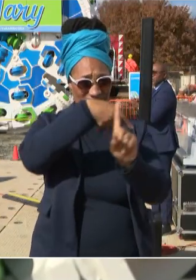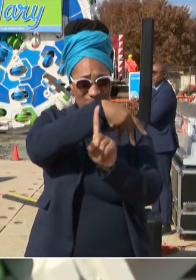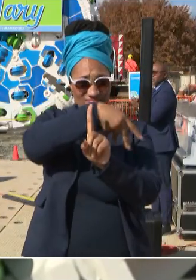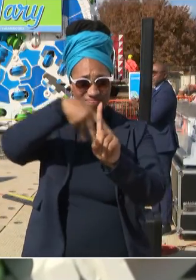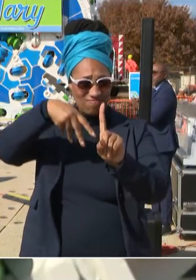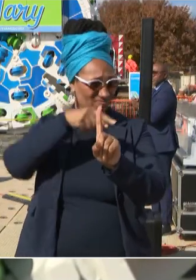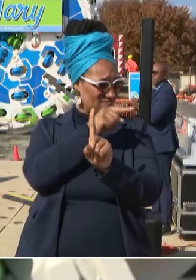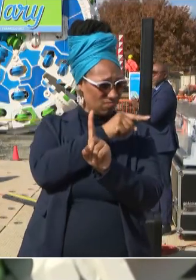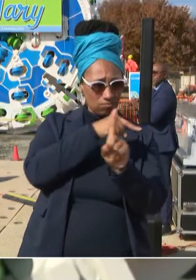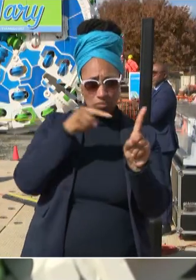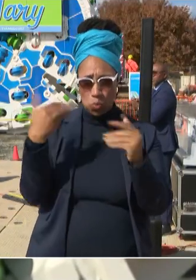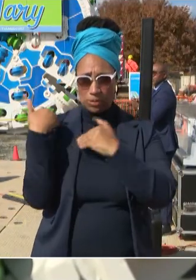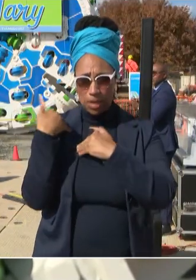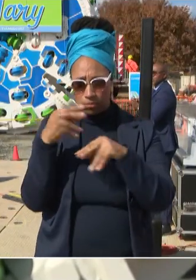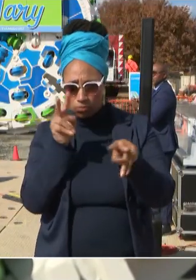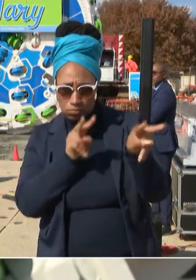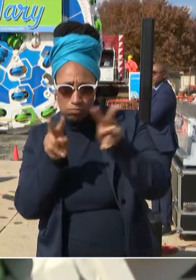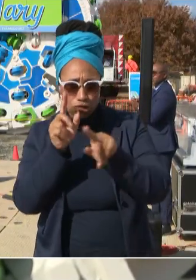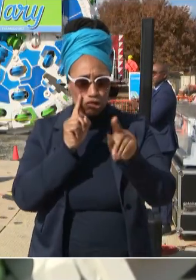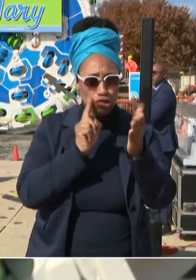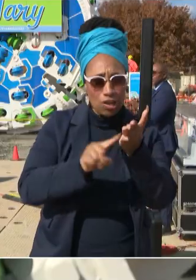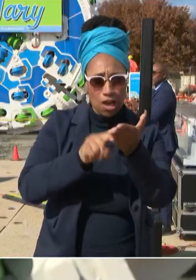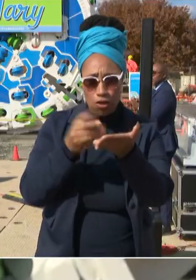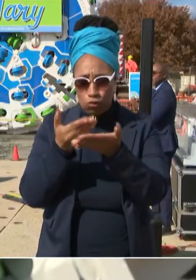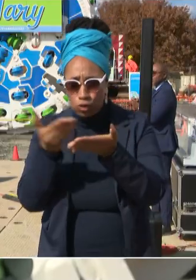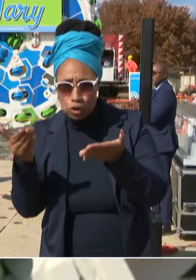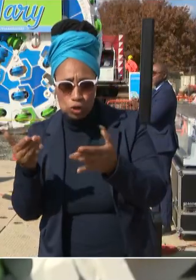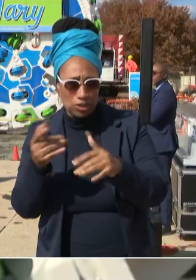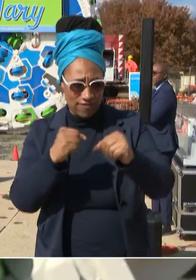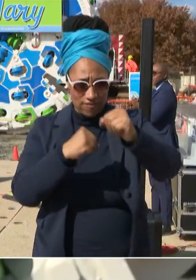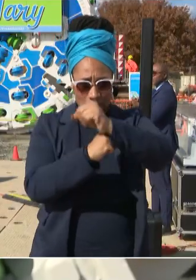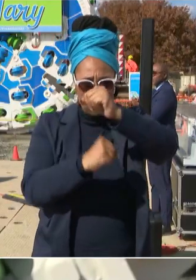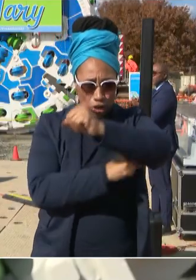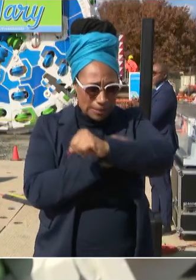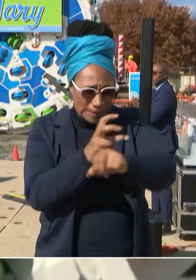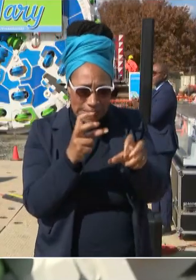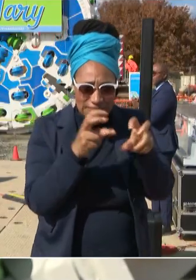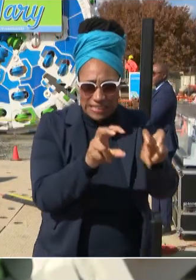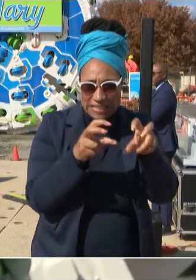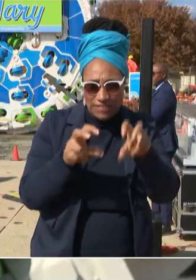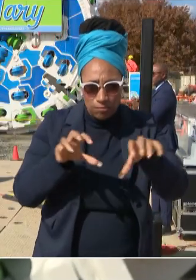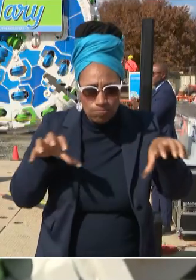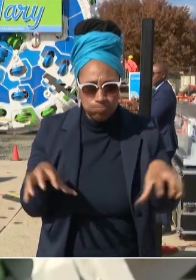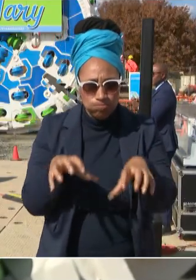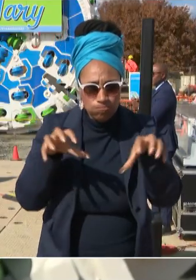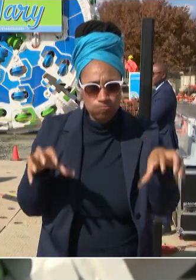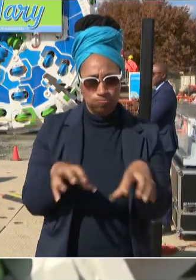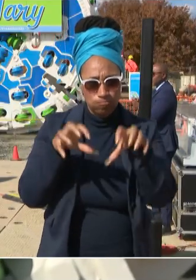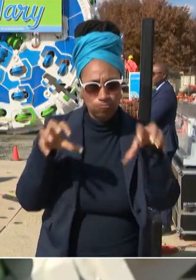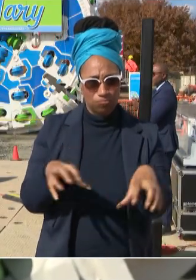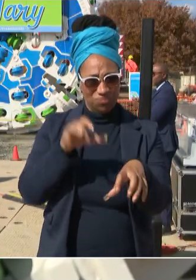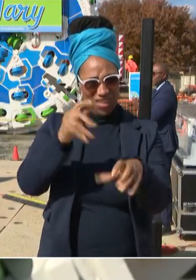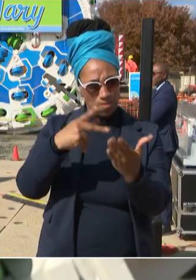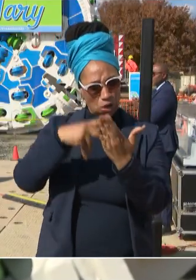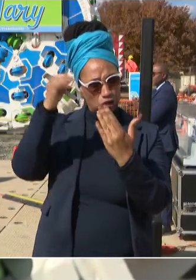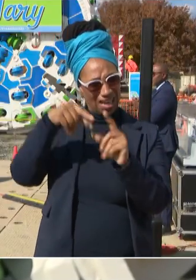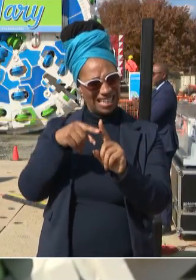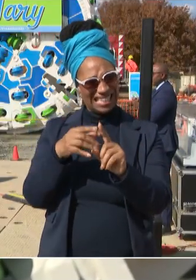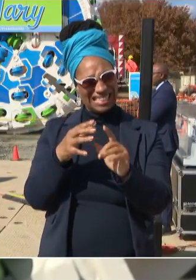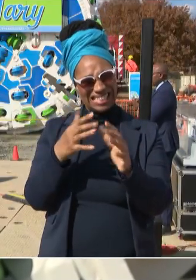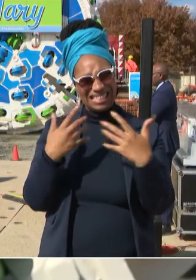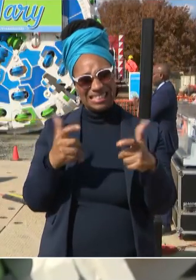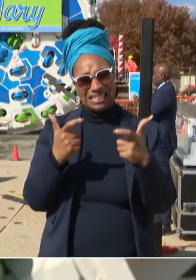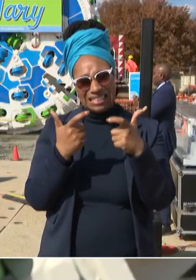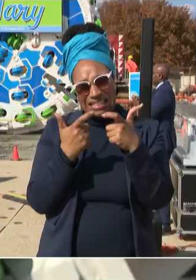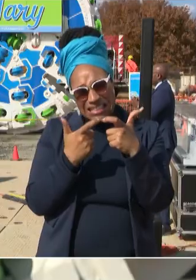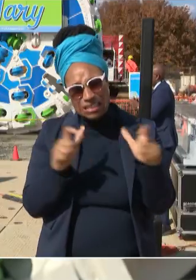infrastructure investments. And make no mistake about it, the Clean Rivers Project is the largest infrastructure investment in this